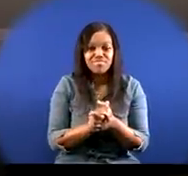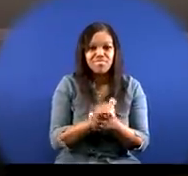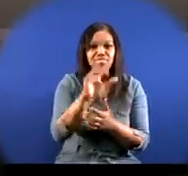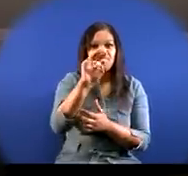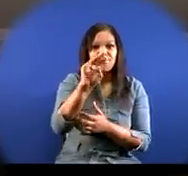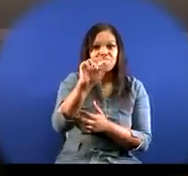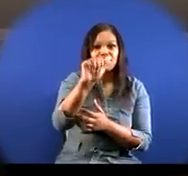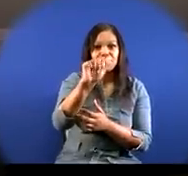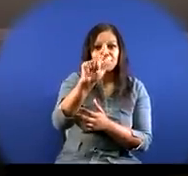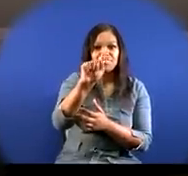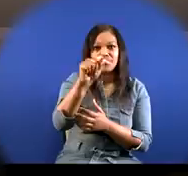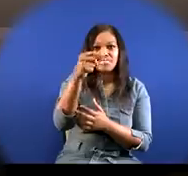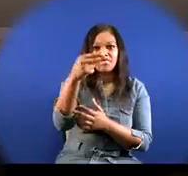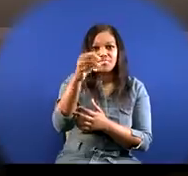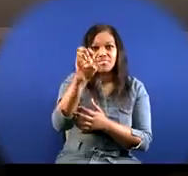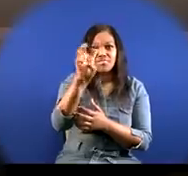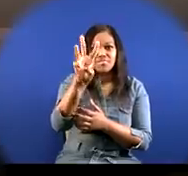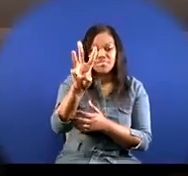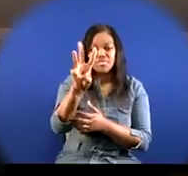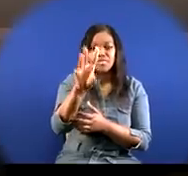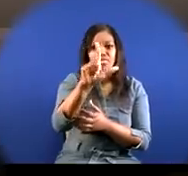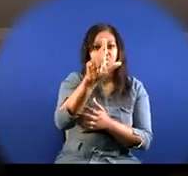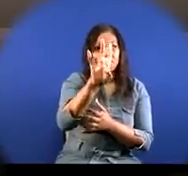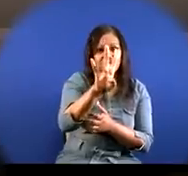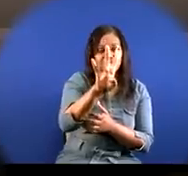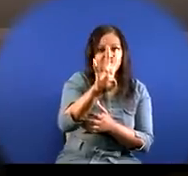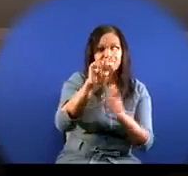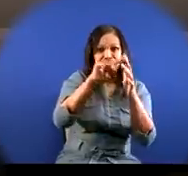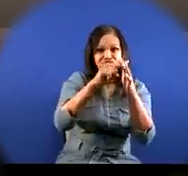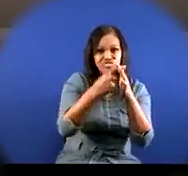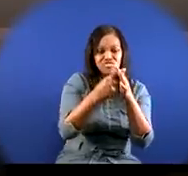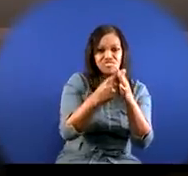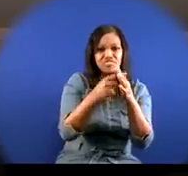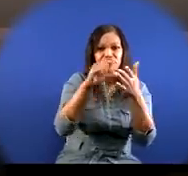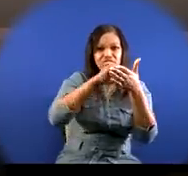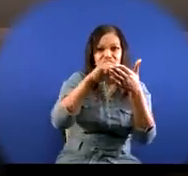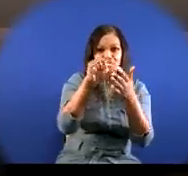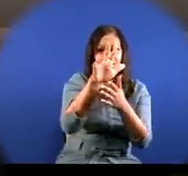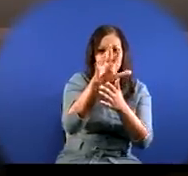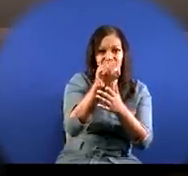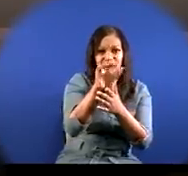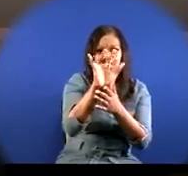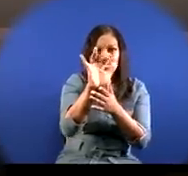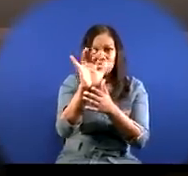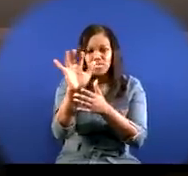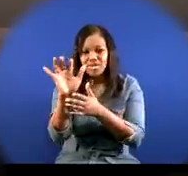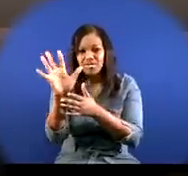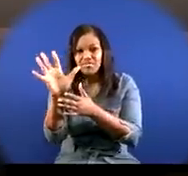Matthew 27, verses 50 through 56.